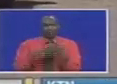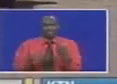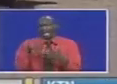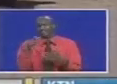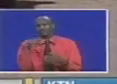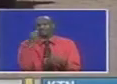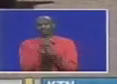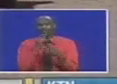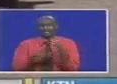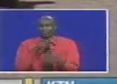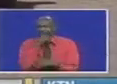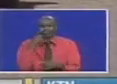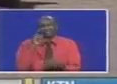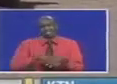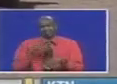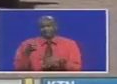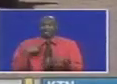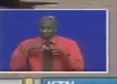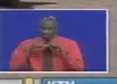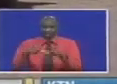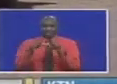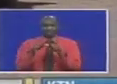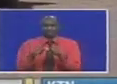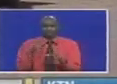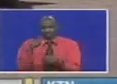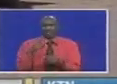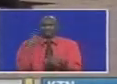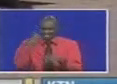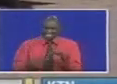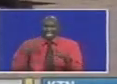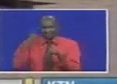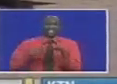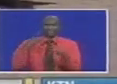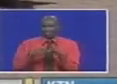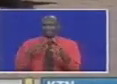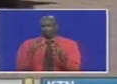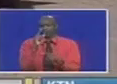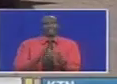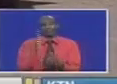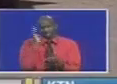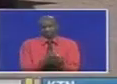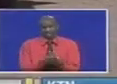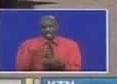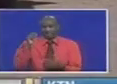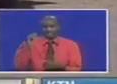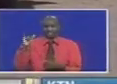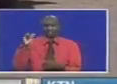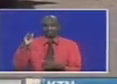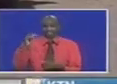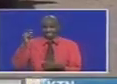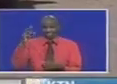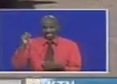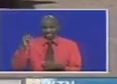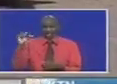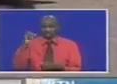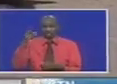doing about the drought season that continues to hit them year in, year out. Mercy Kandia, KTN,